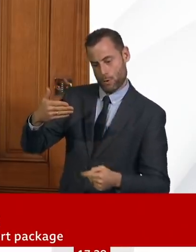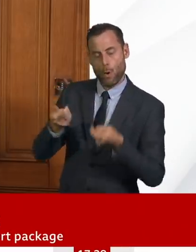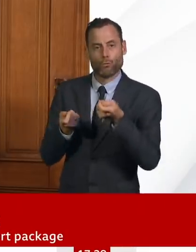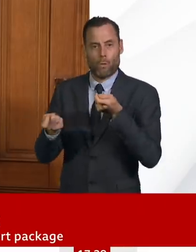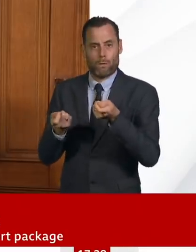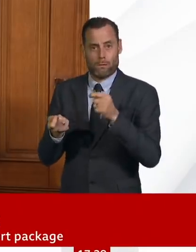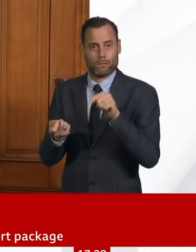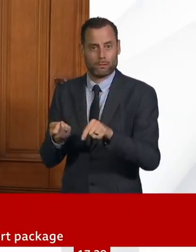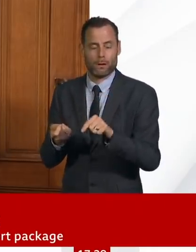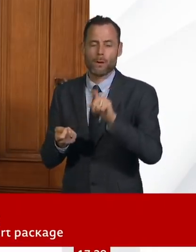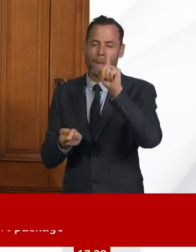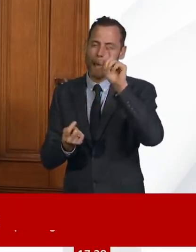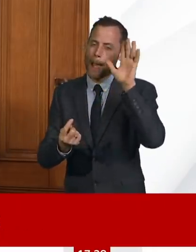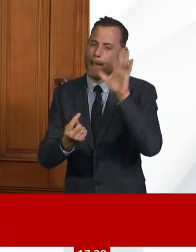compliance.